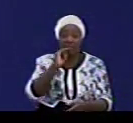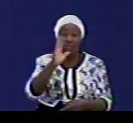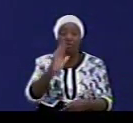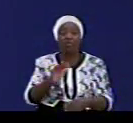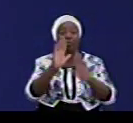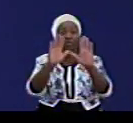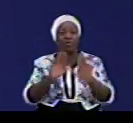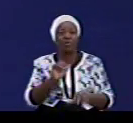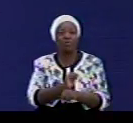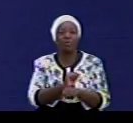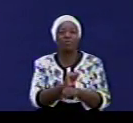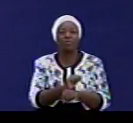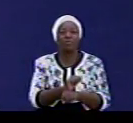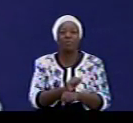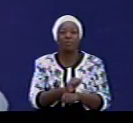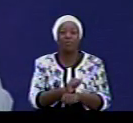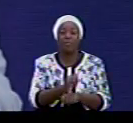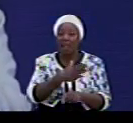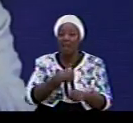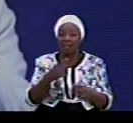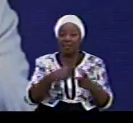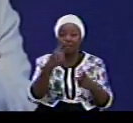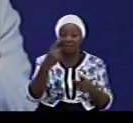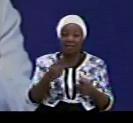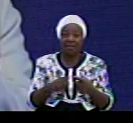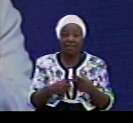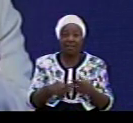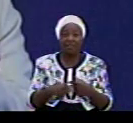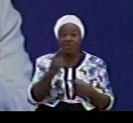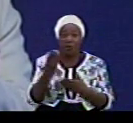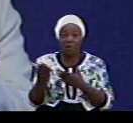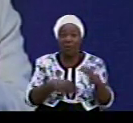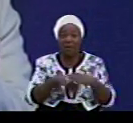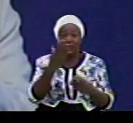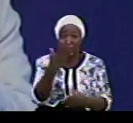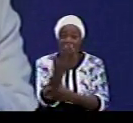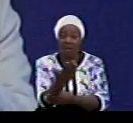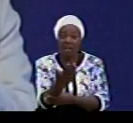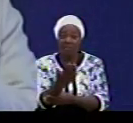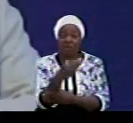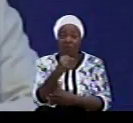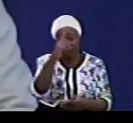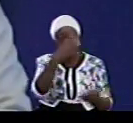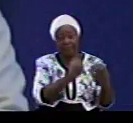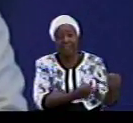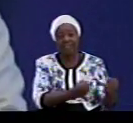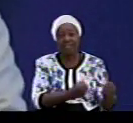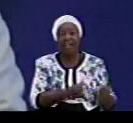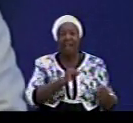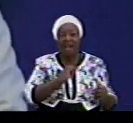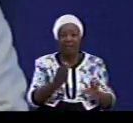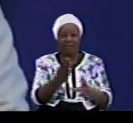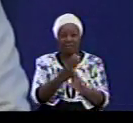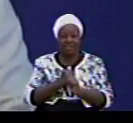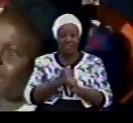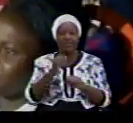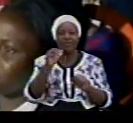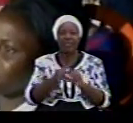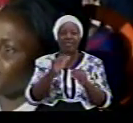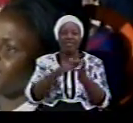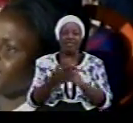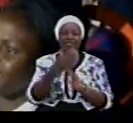miracle. And then you stretch forth your hand of faith and you receive in Jesus'